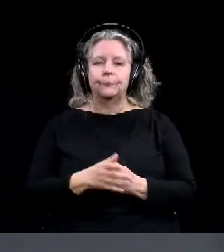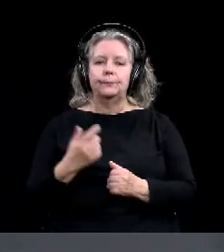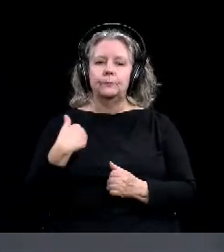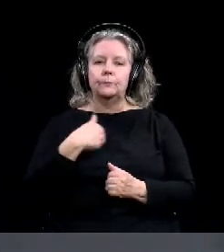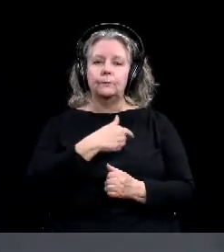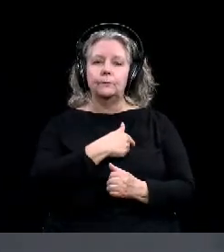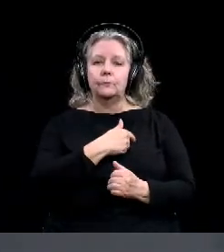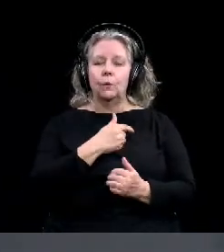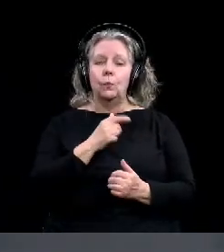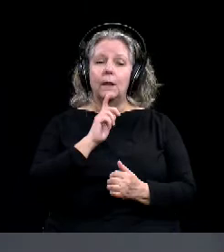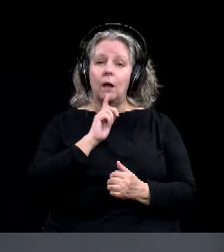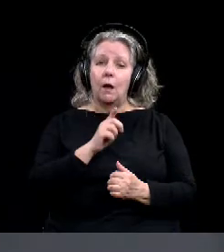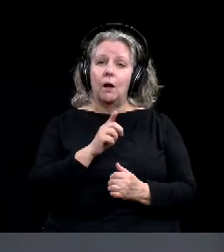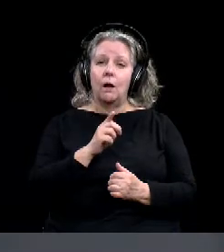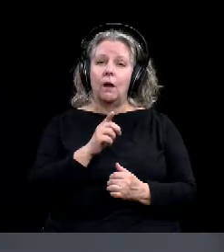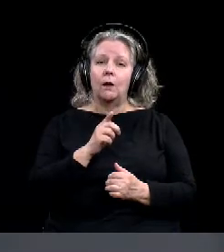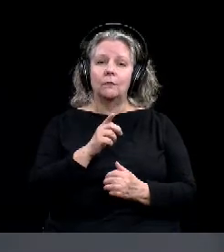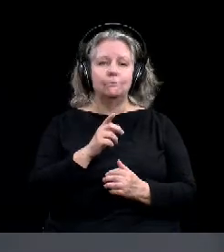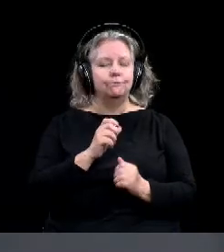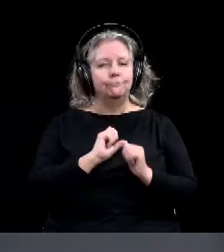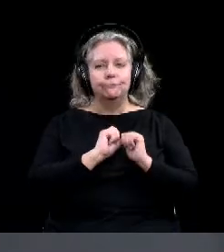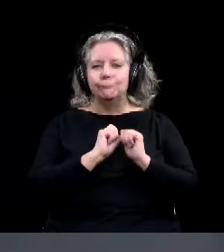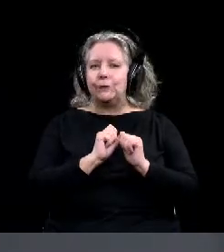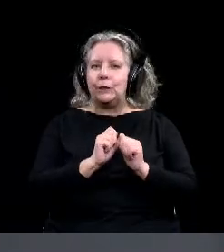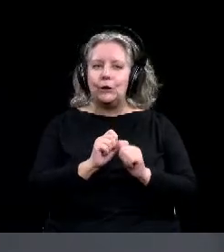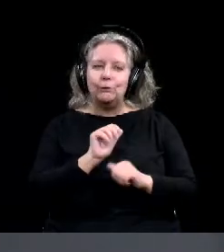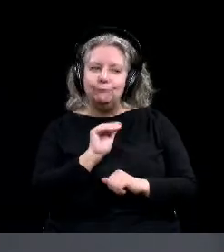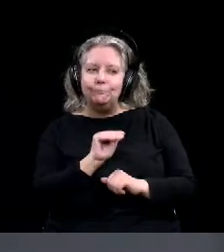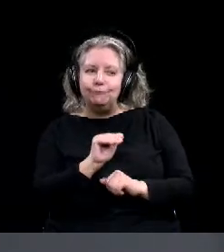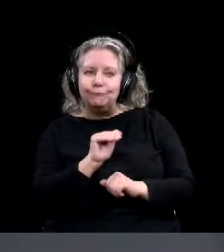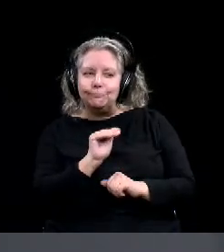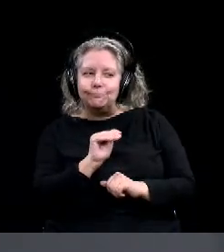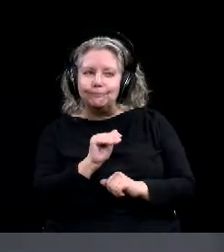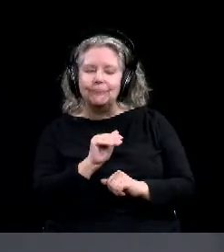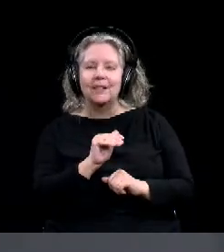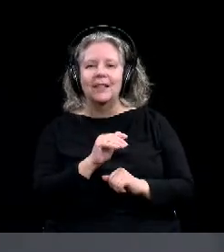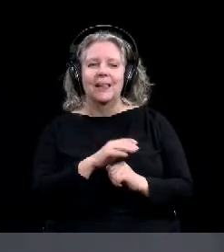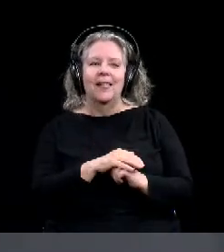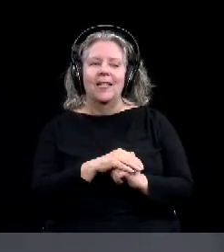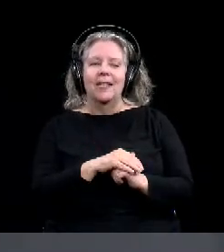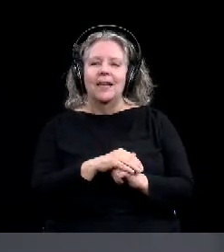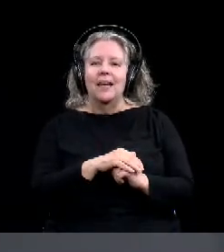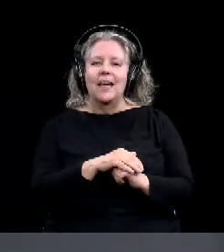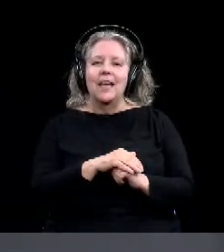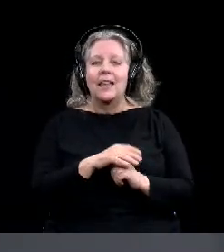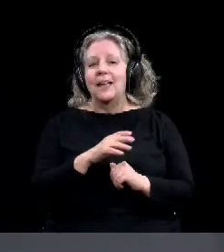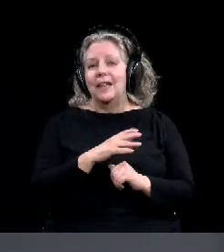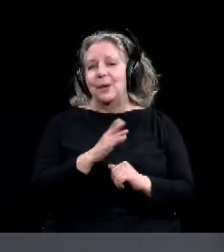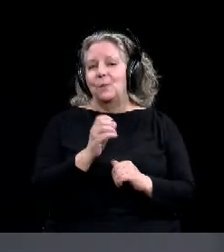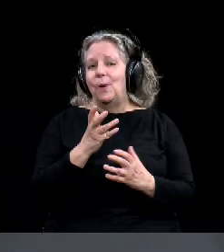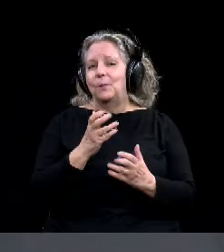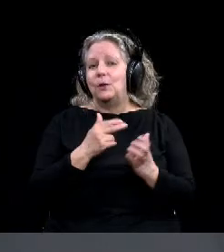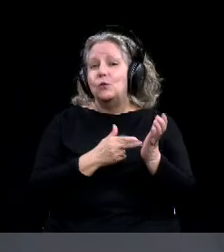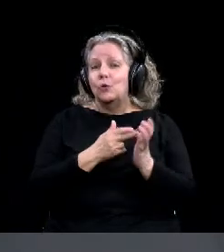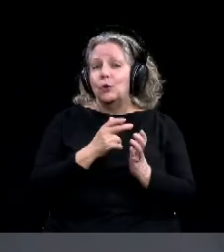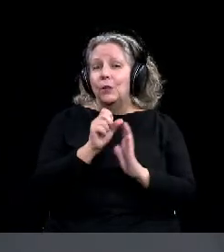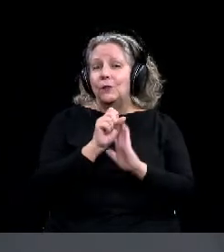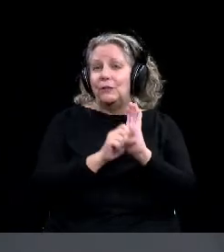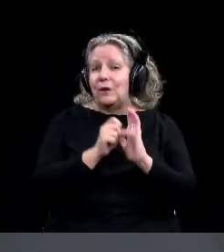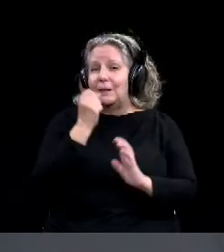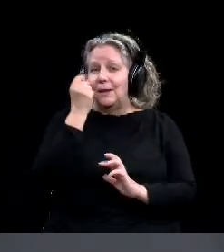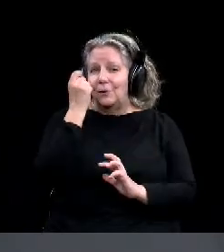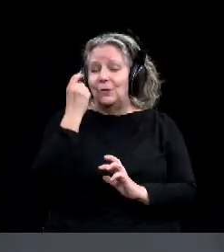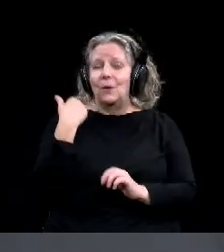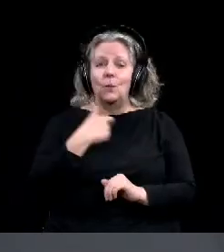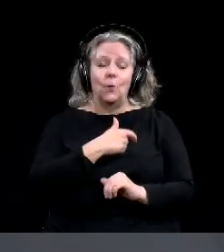want to make sure that the state understands that we've got some levels much higher than other counties, and